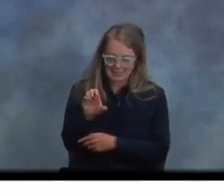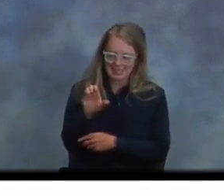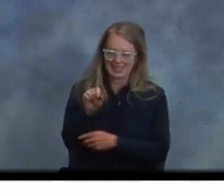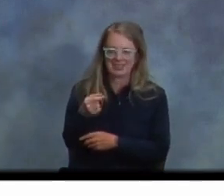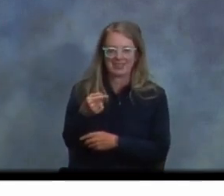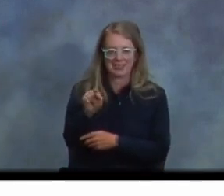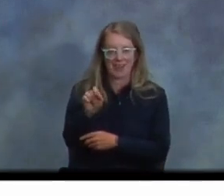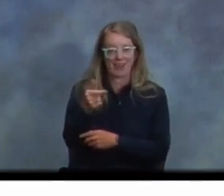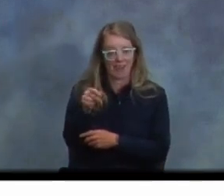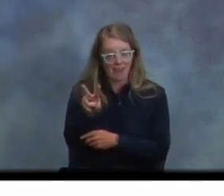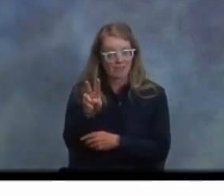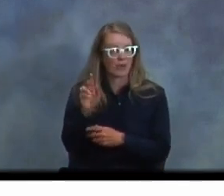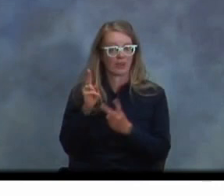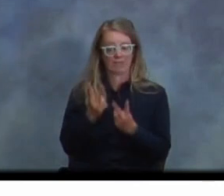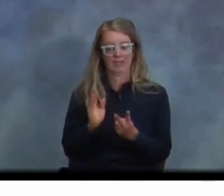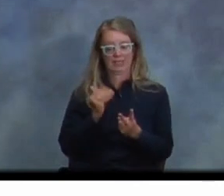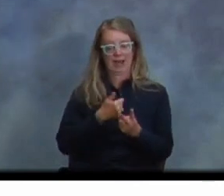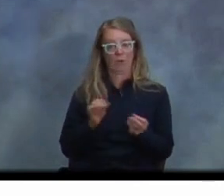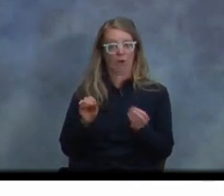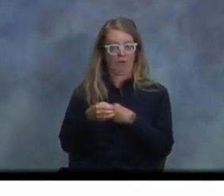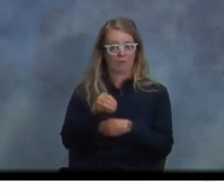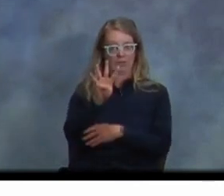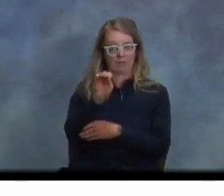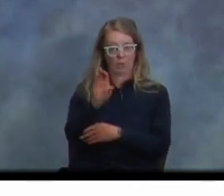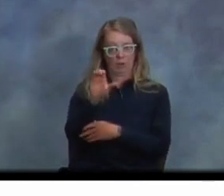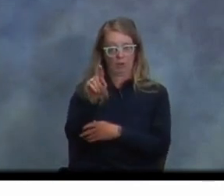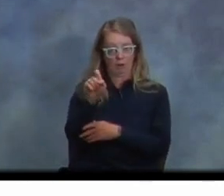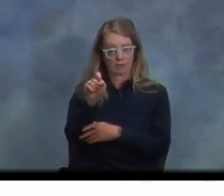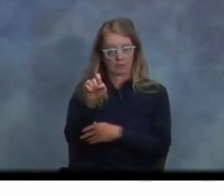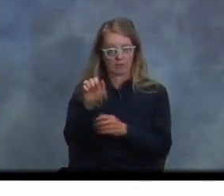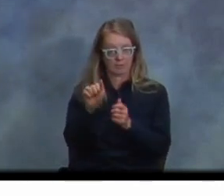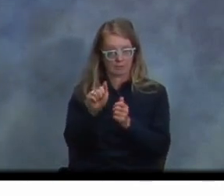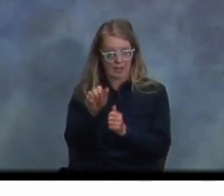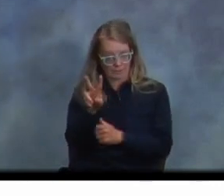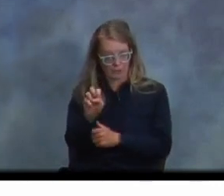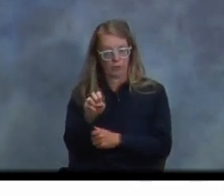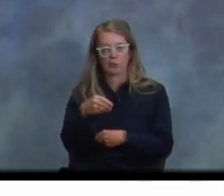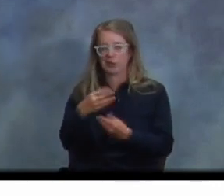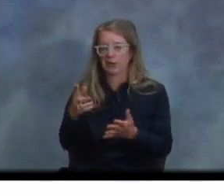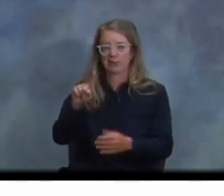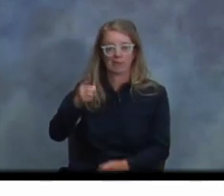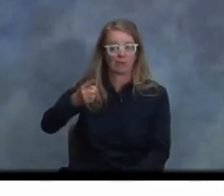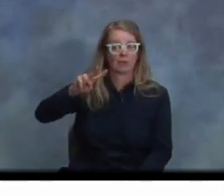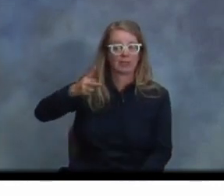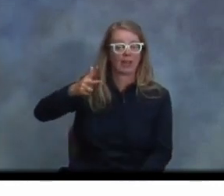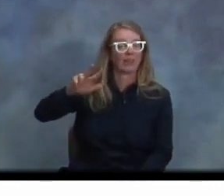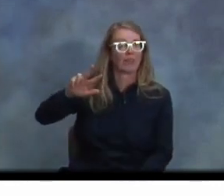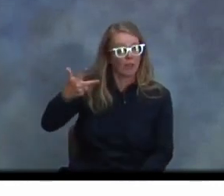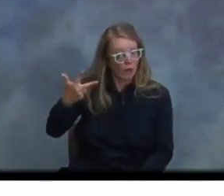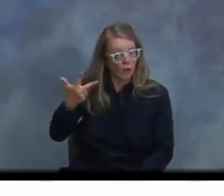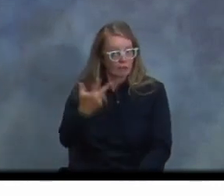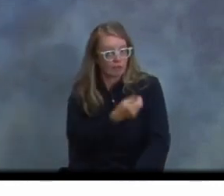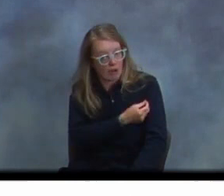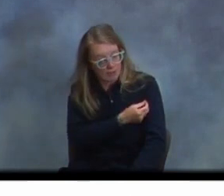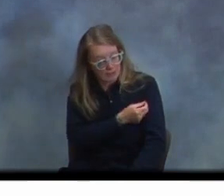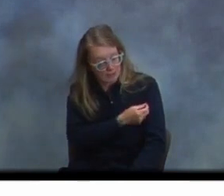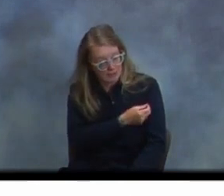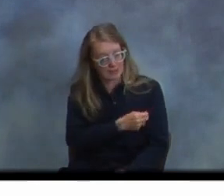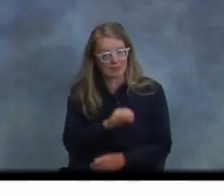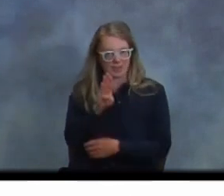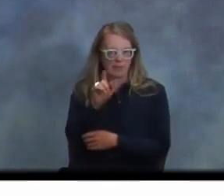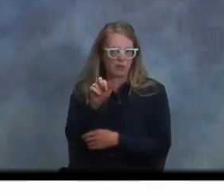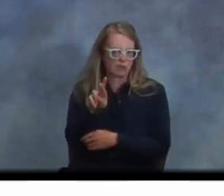our 40 Cox location, where we are giving out first, second, third, and booster doses, and there